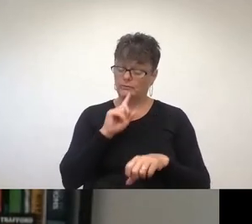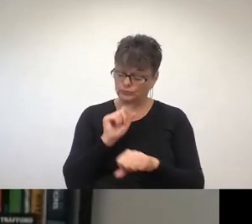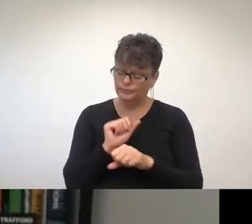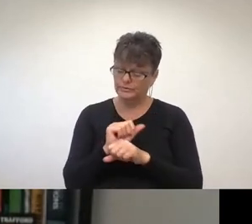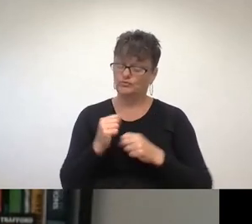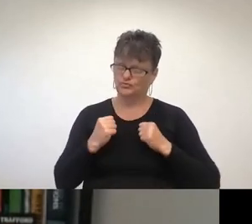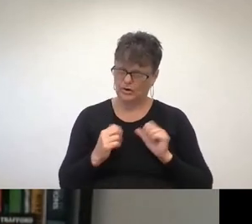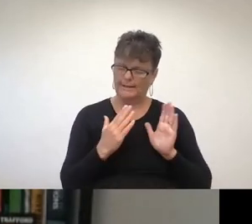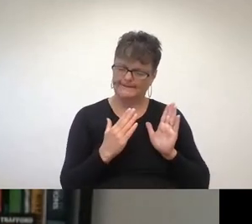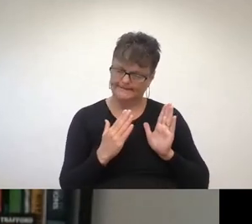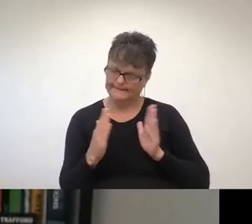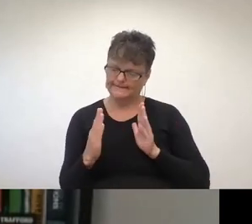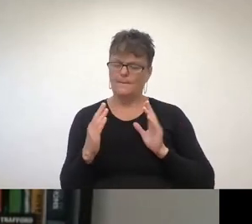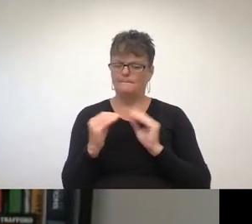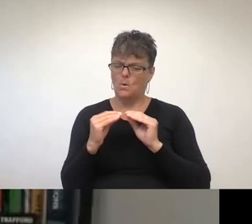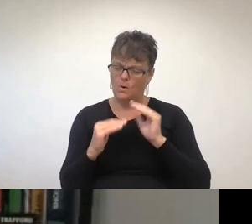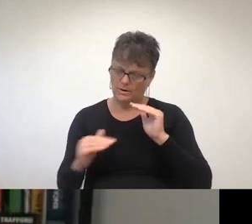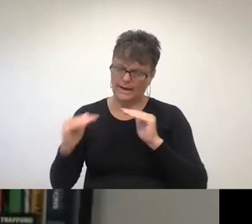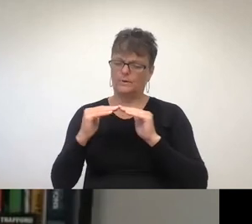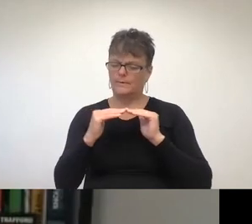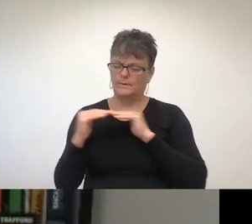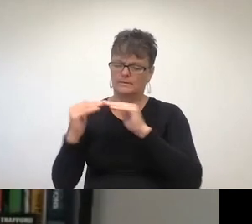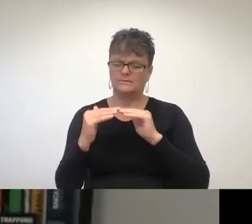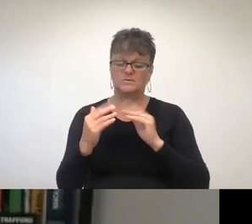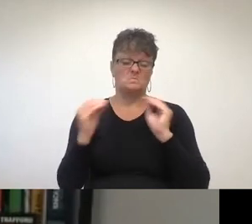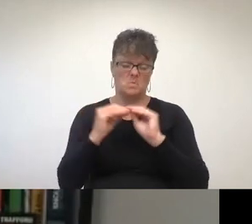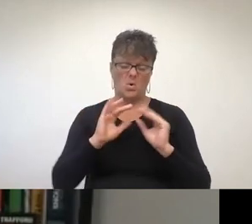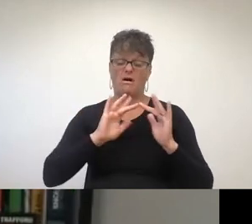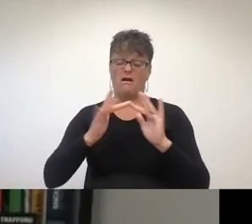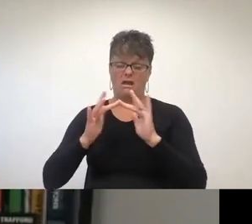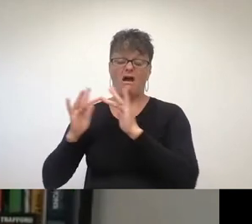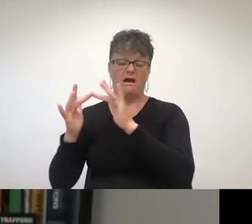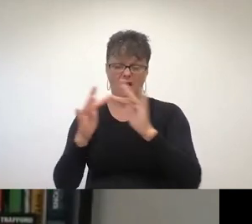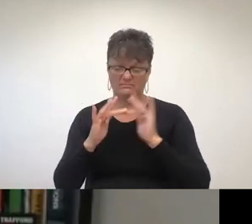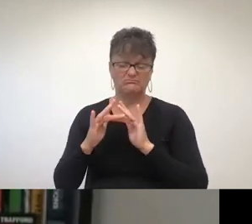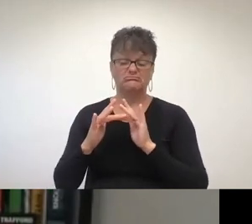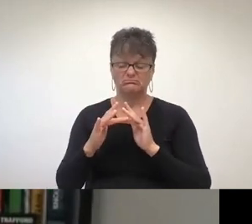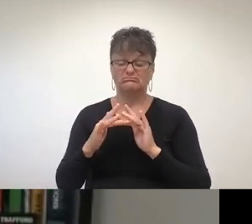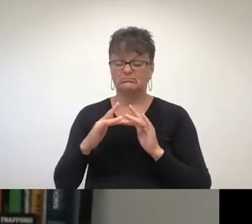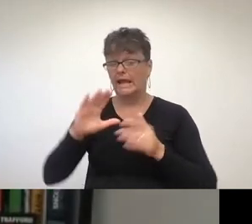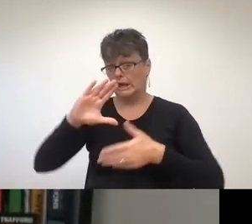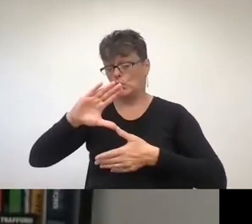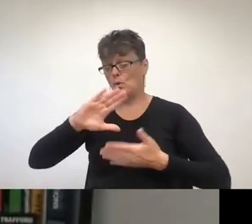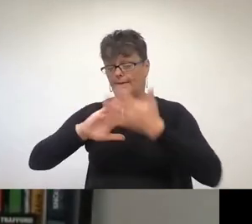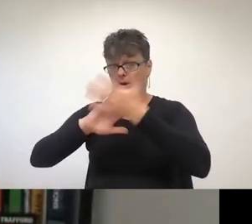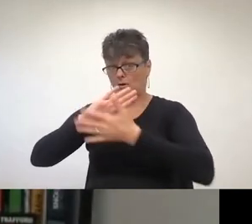fad, there are more online offerings being seen at institutions across North America. I'm hearing about some kind of